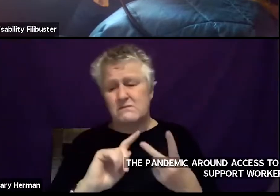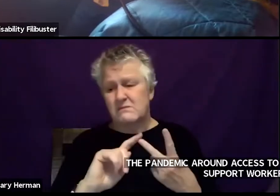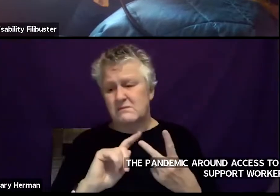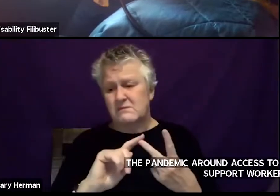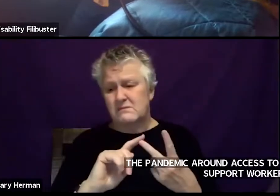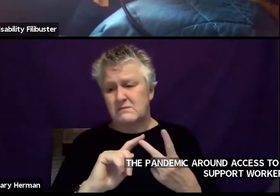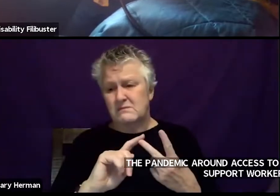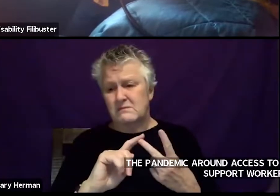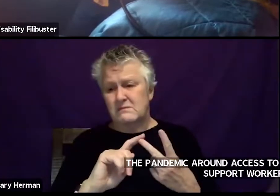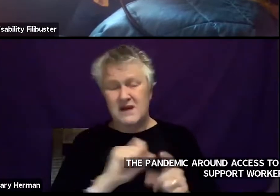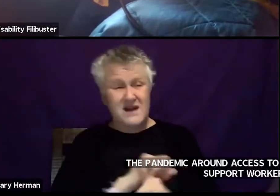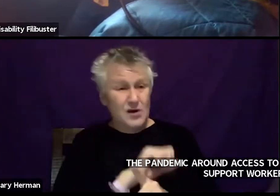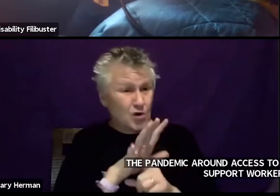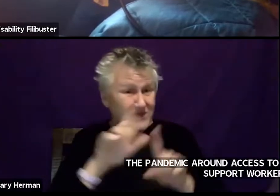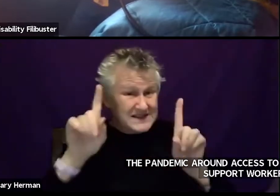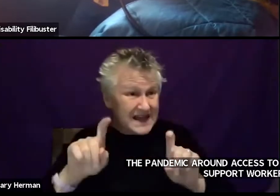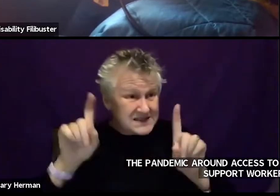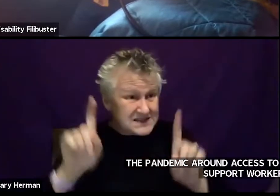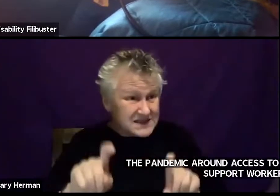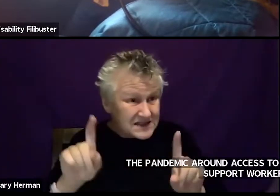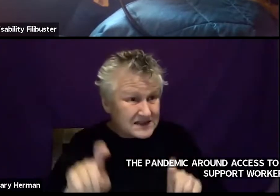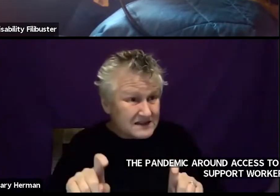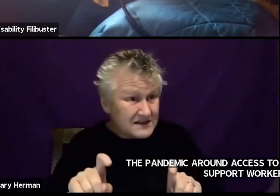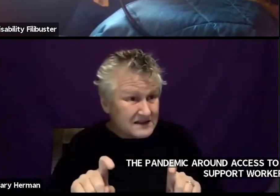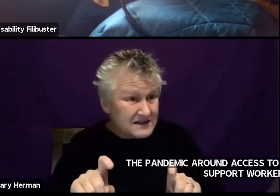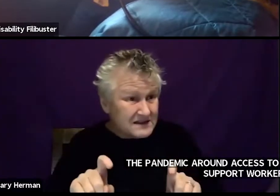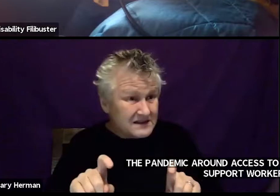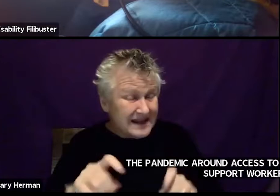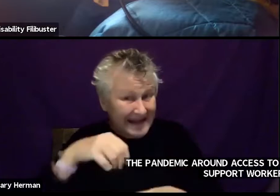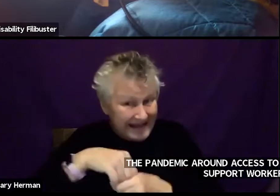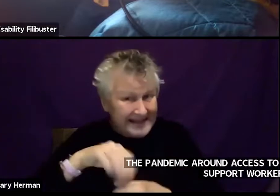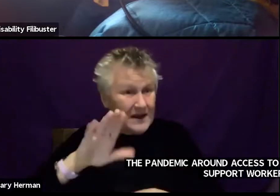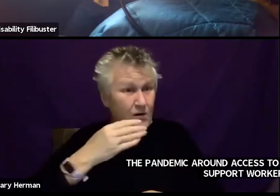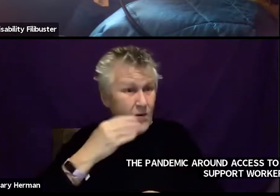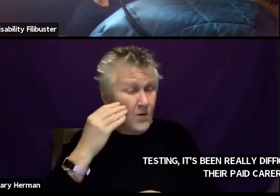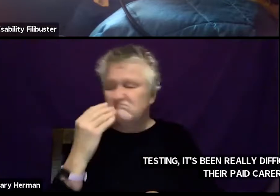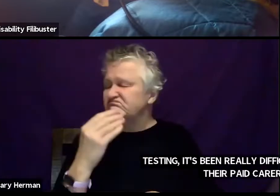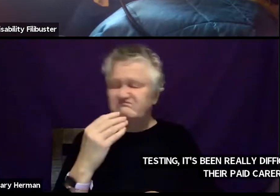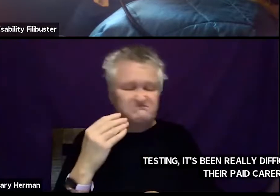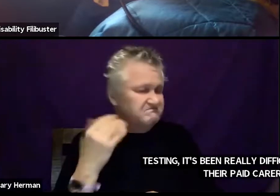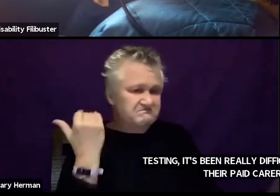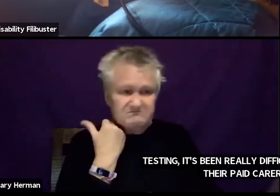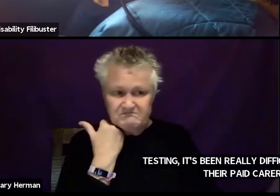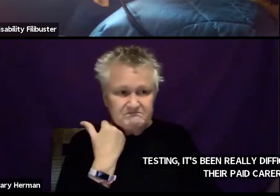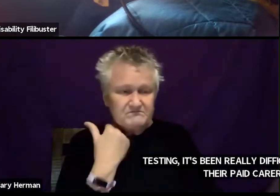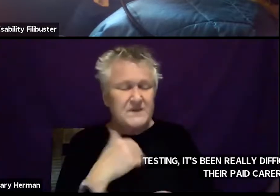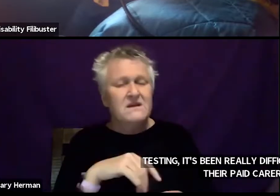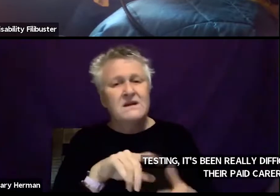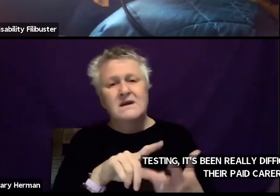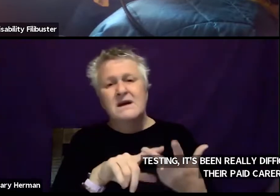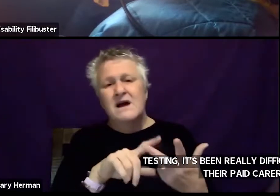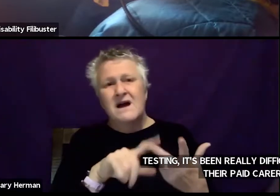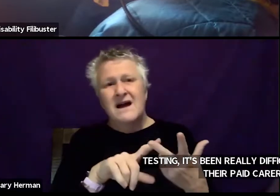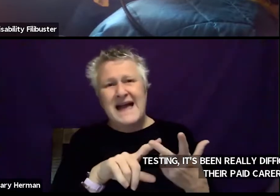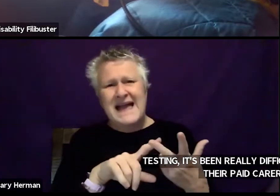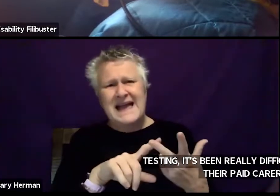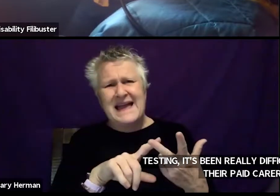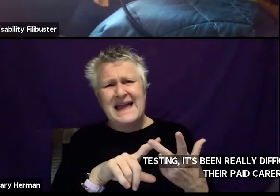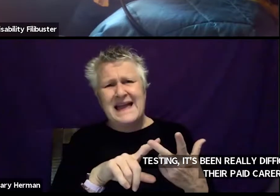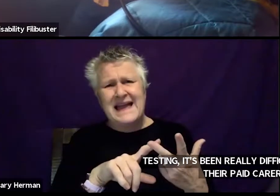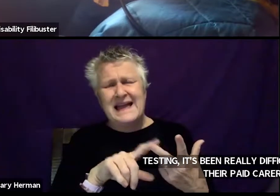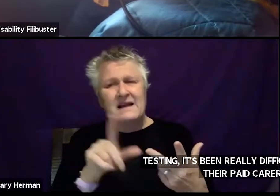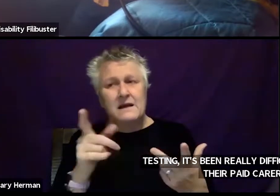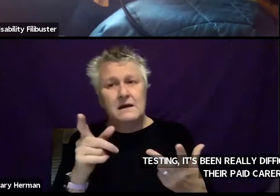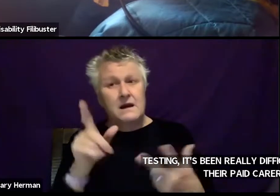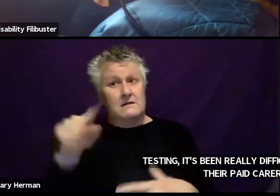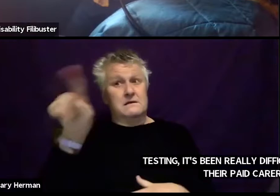their paid carers to get testing. So the combination of, well, we're not going to prioritize you for a